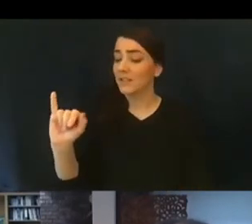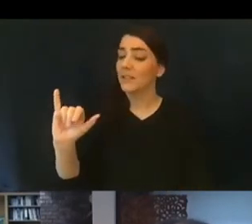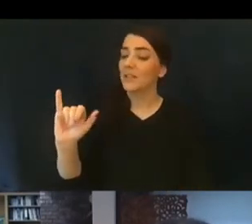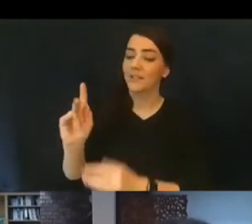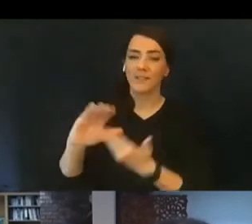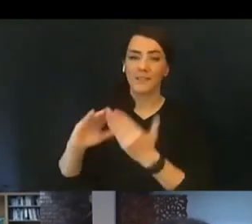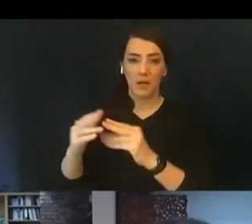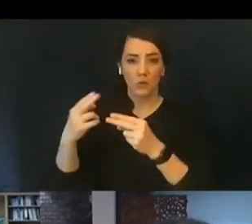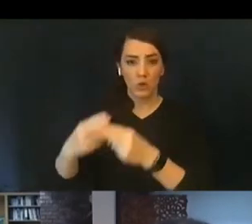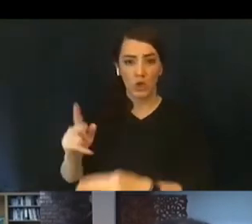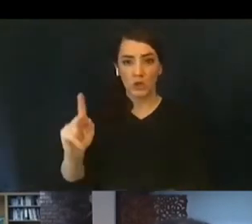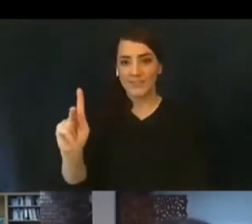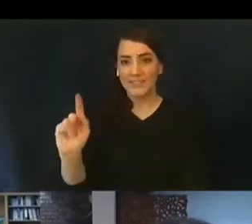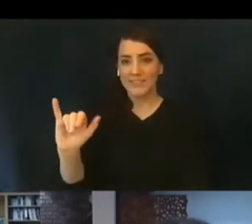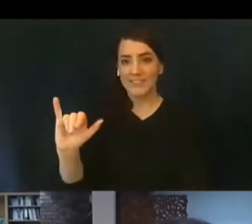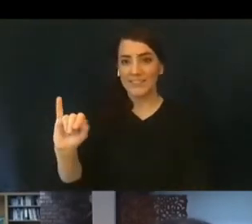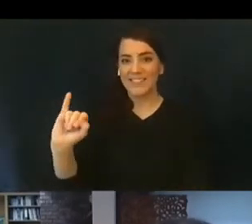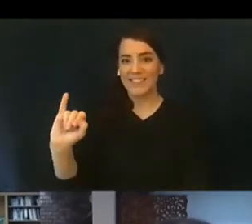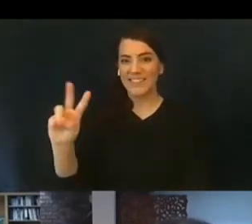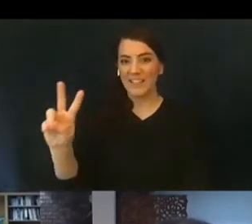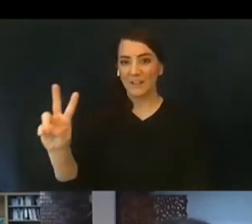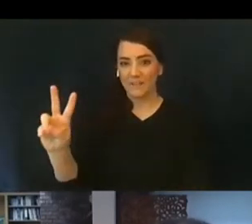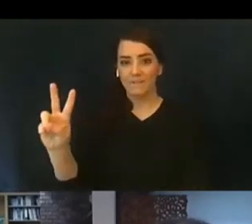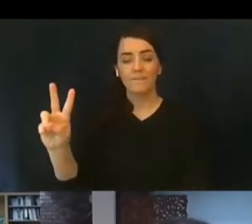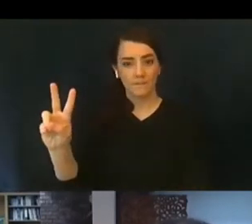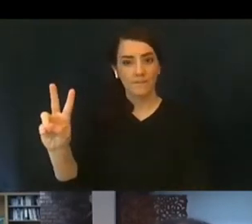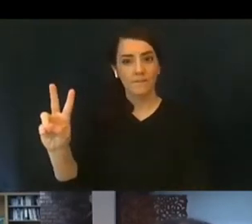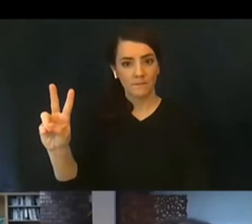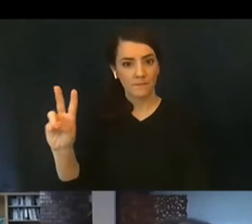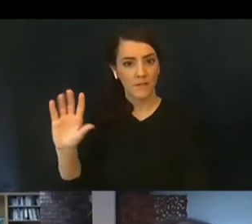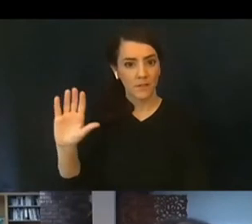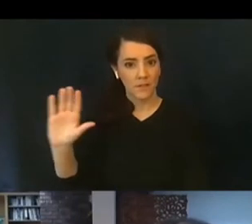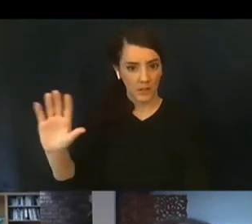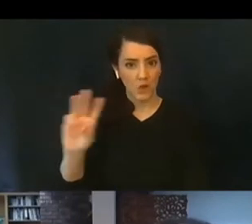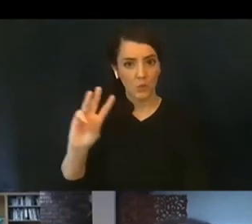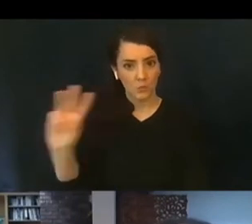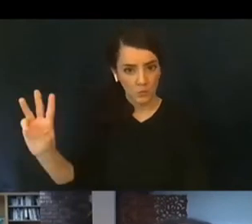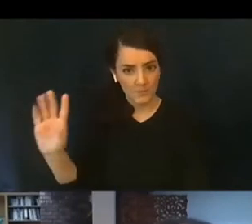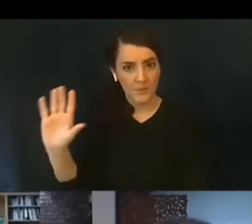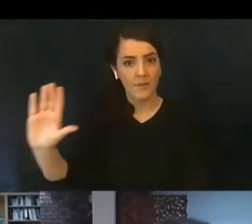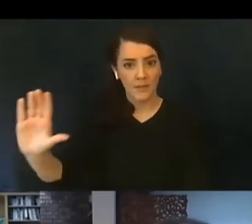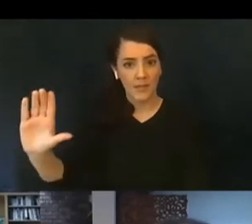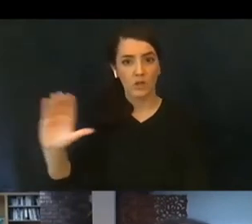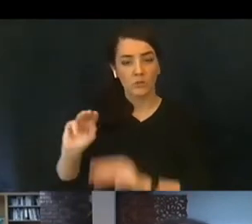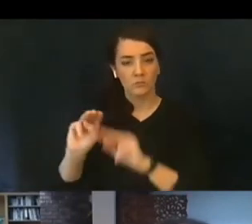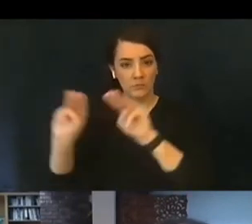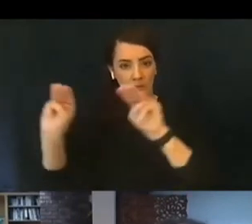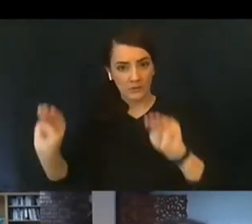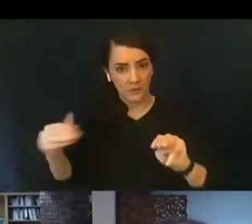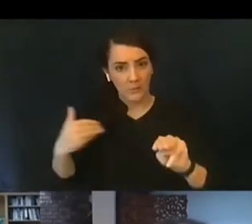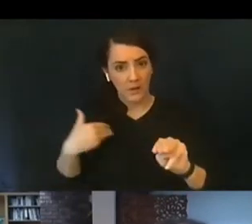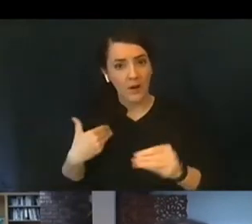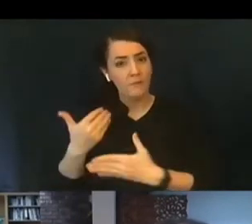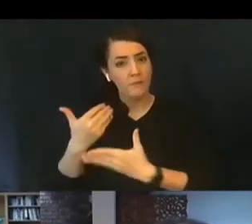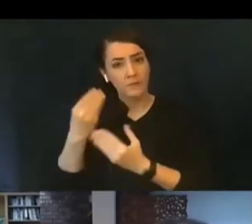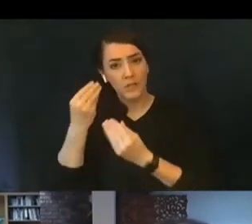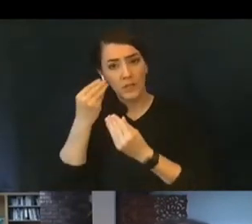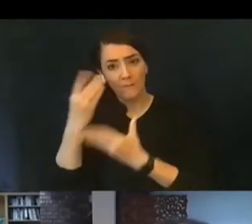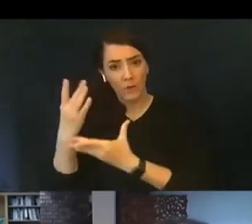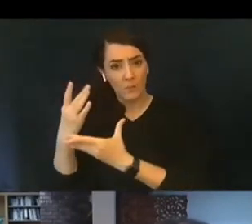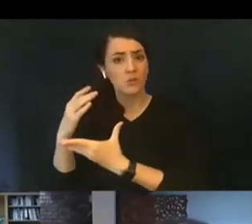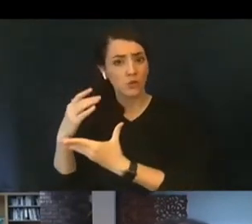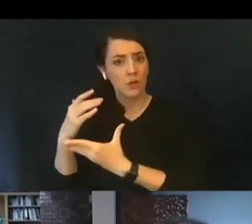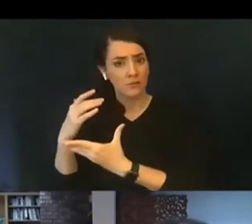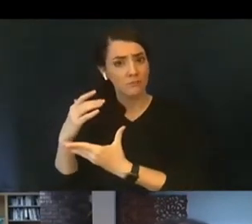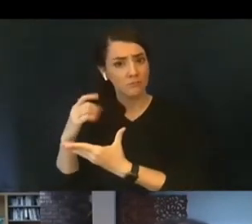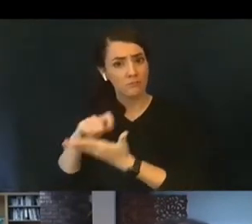their website has a lot of information in English. And so I, I know I've been in touch with them. Um, and they actually provided the